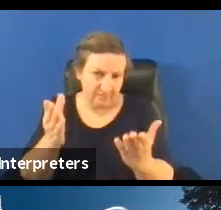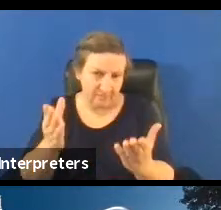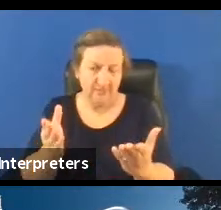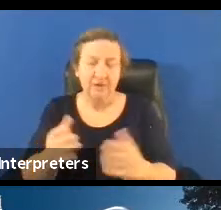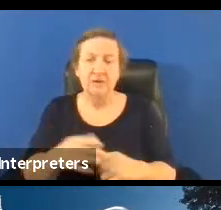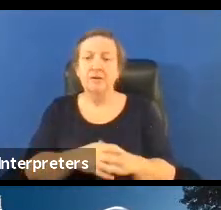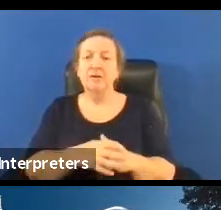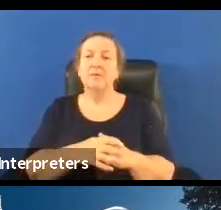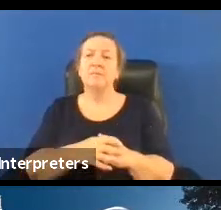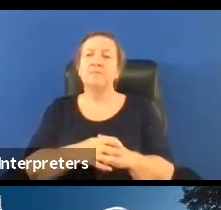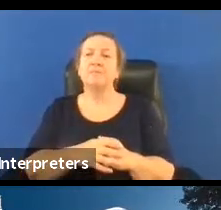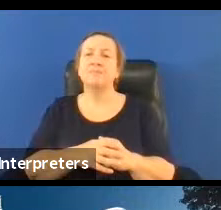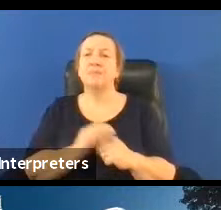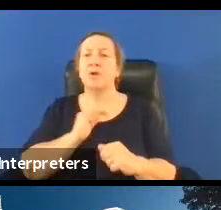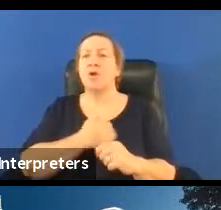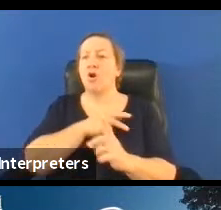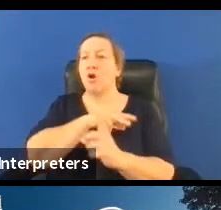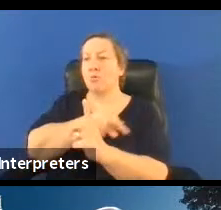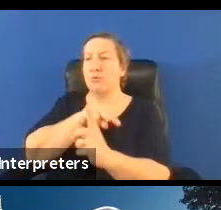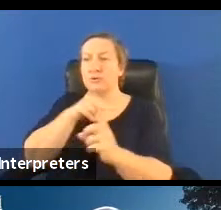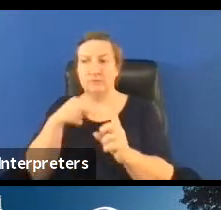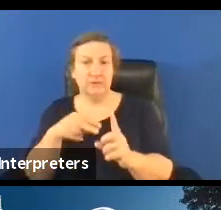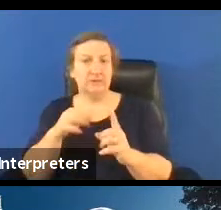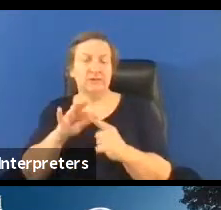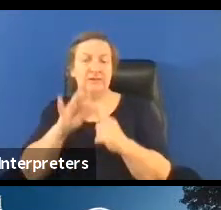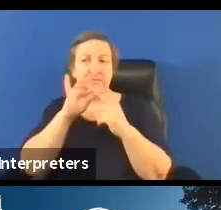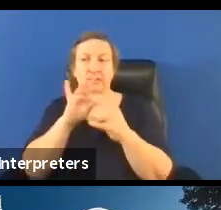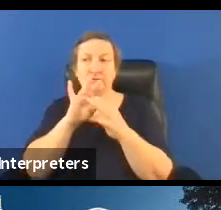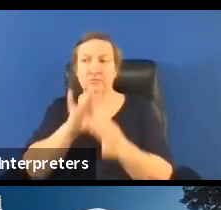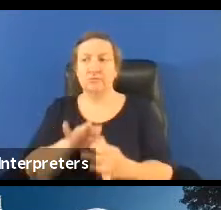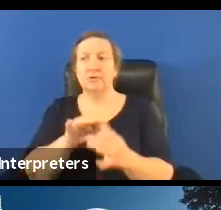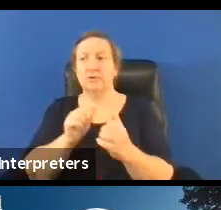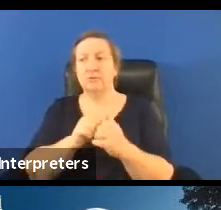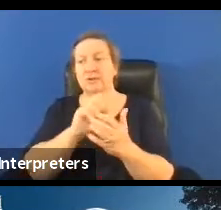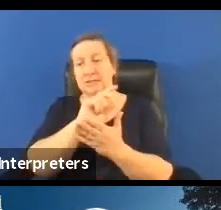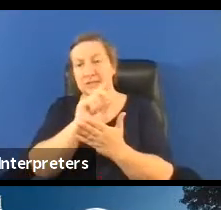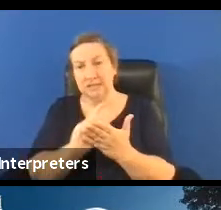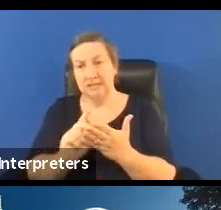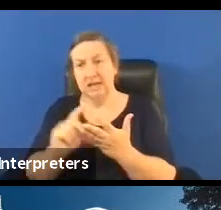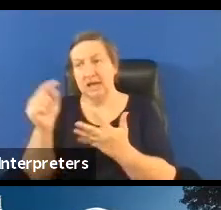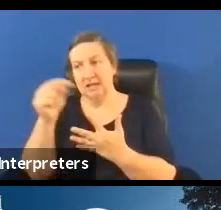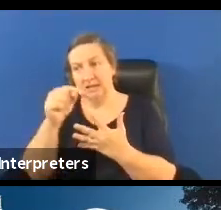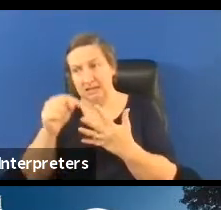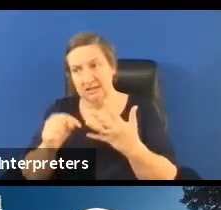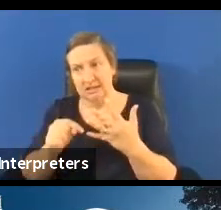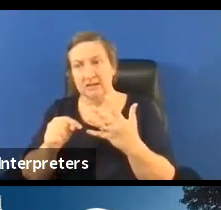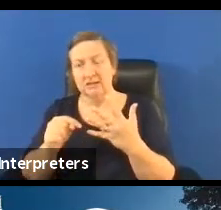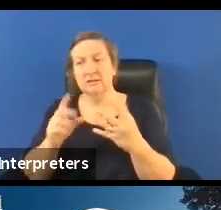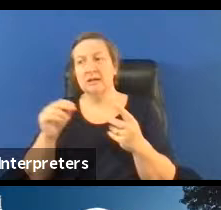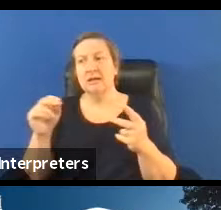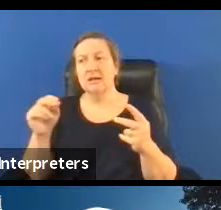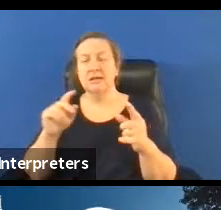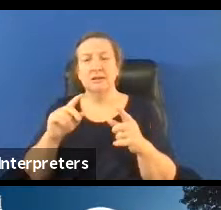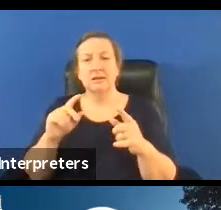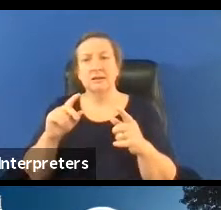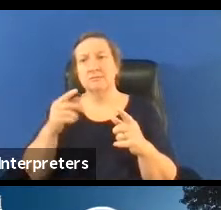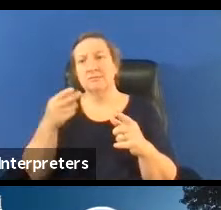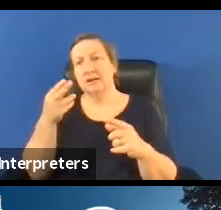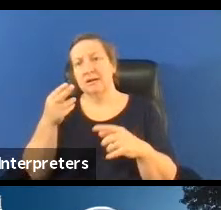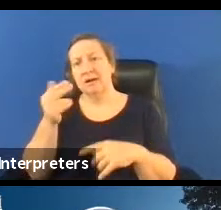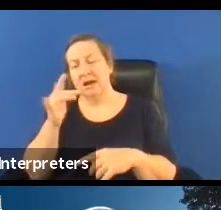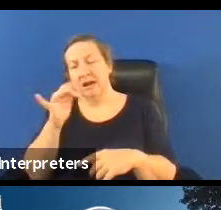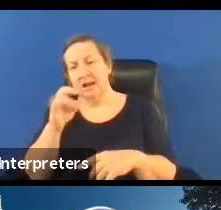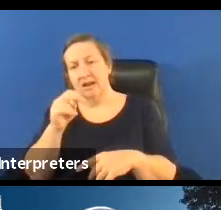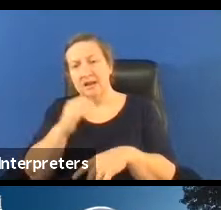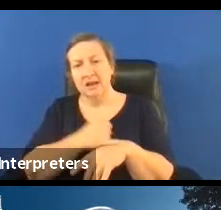want to, from our perspective, especially as it relates to the design details and the differentiation on Hayden Island and some of those things